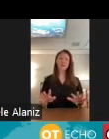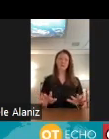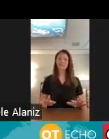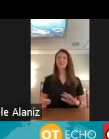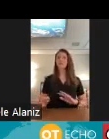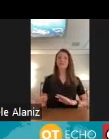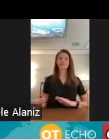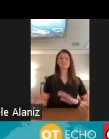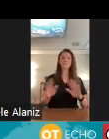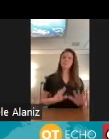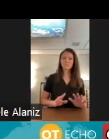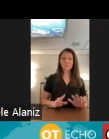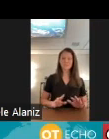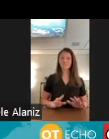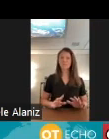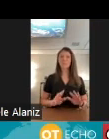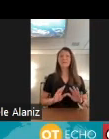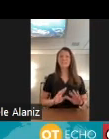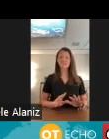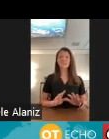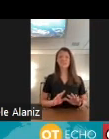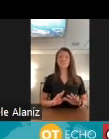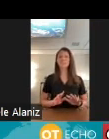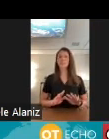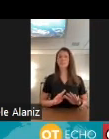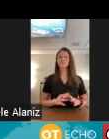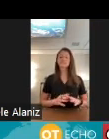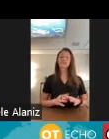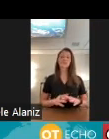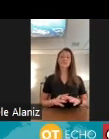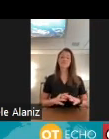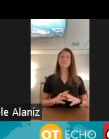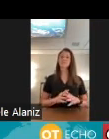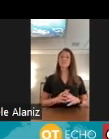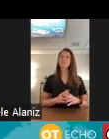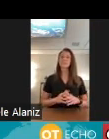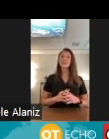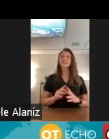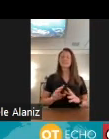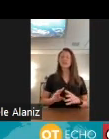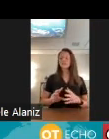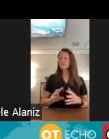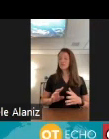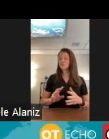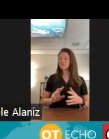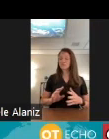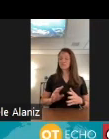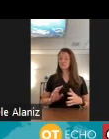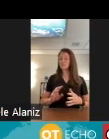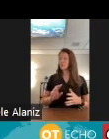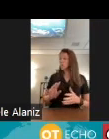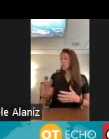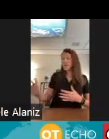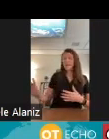not working, so I had to switch what I was doing and try a different approach. That's cognitive flexibility. And it's also that ability